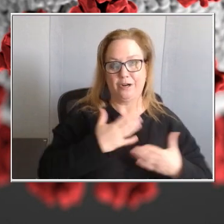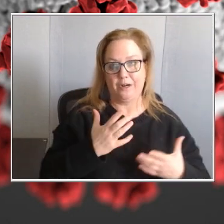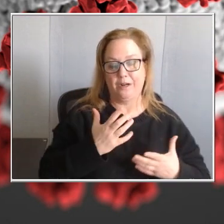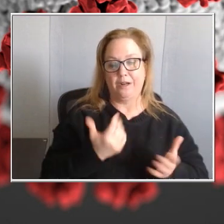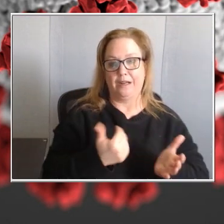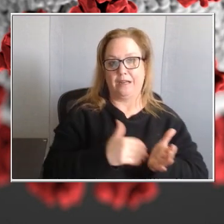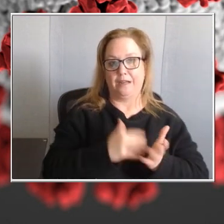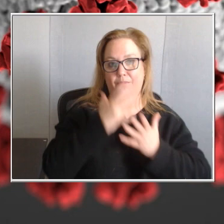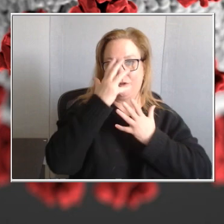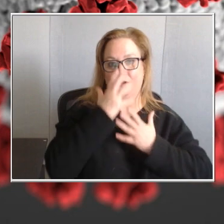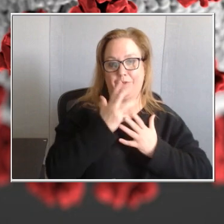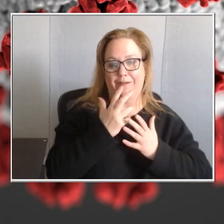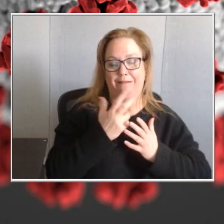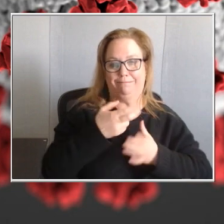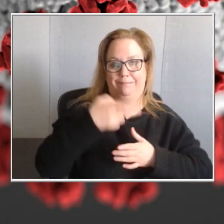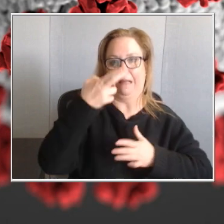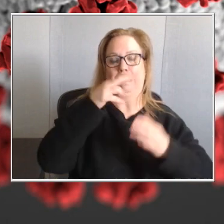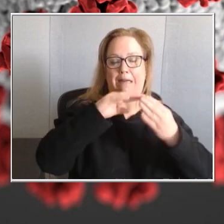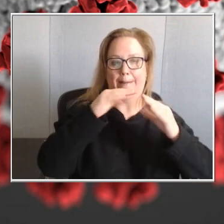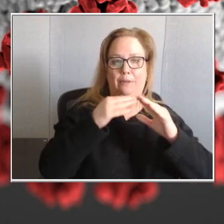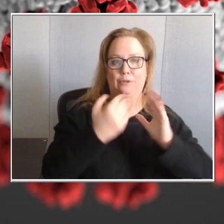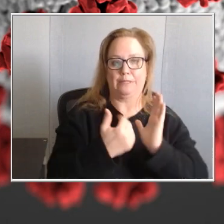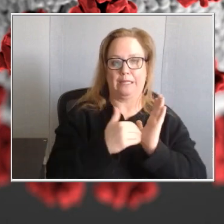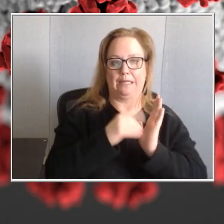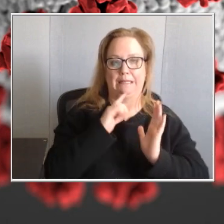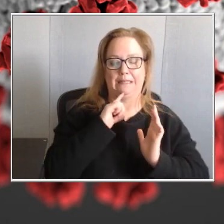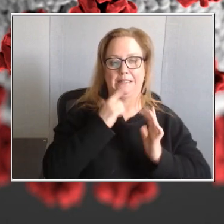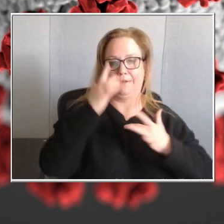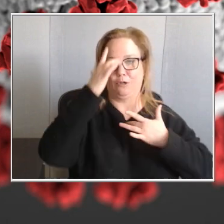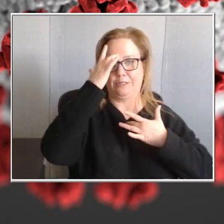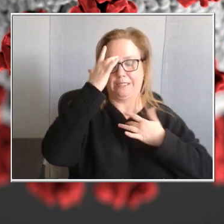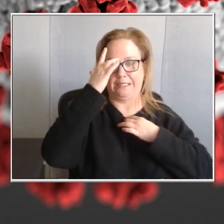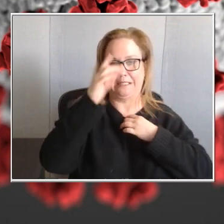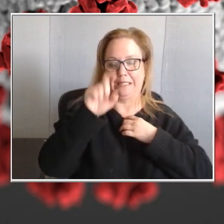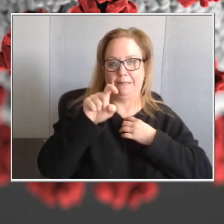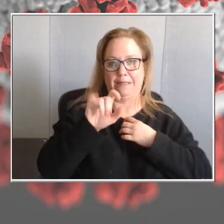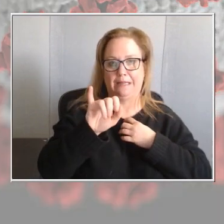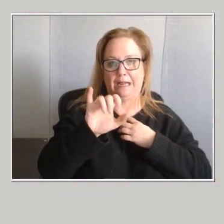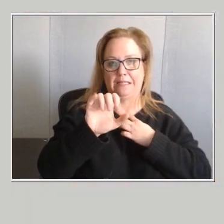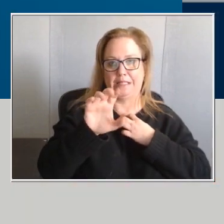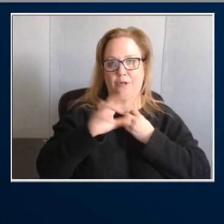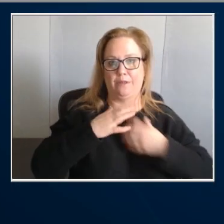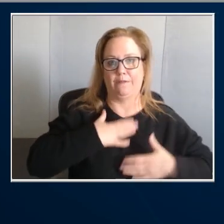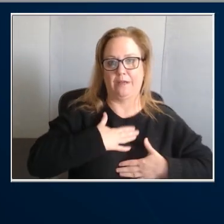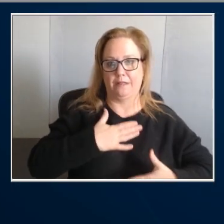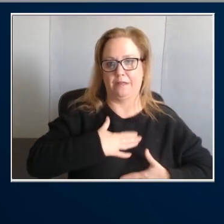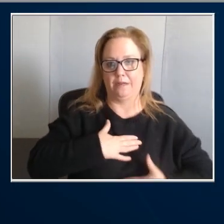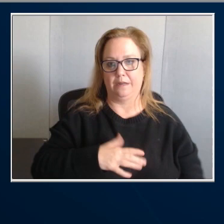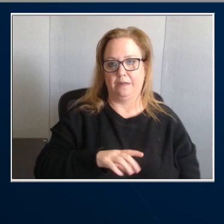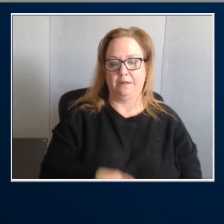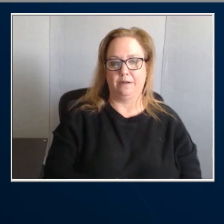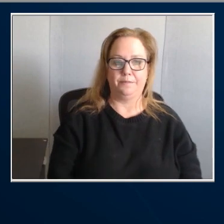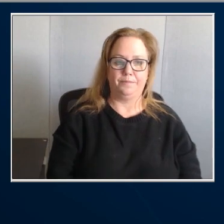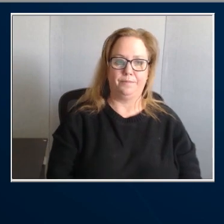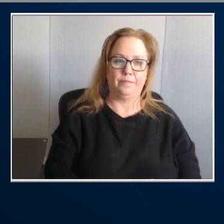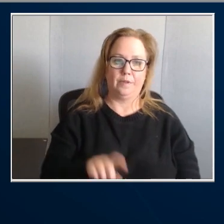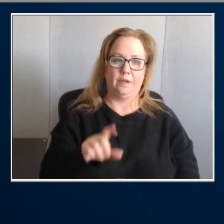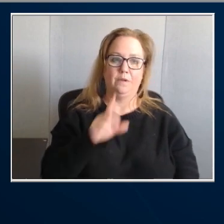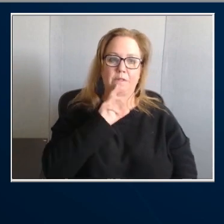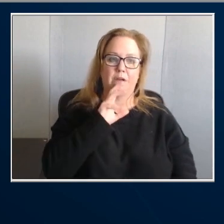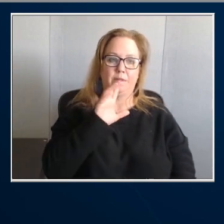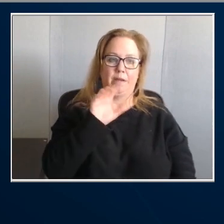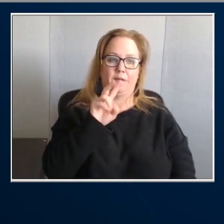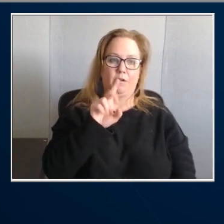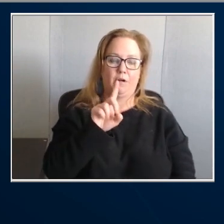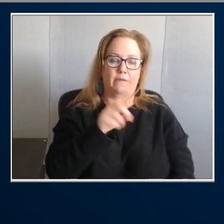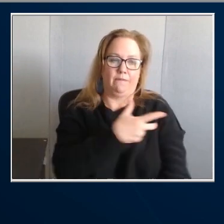had a high proportion in that severe disease needing to be in the ICU and on the ventilator. So Doc Hawk, of course we talk a lot about the COVID vaccine here on